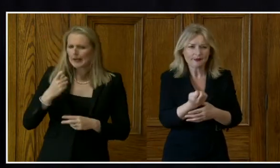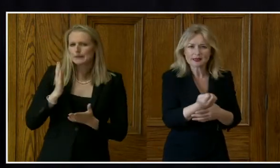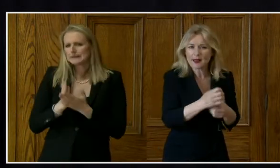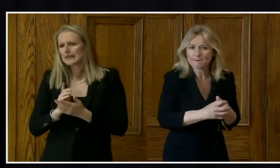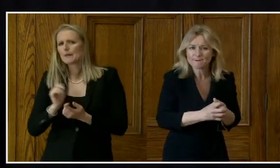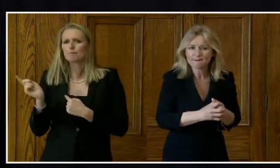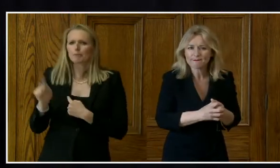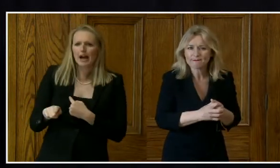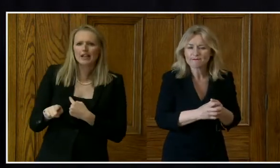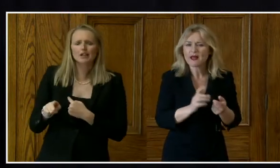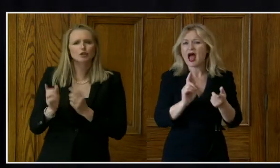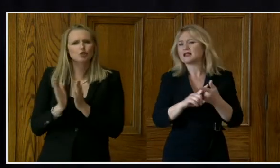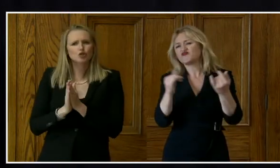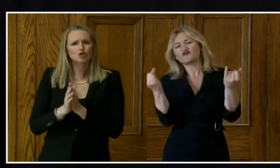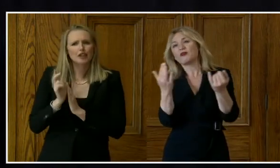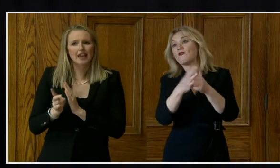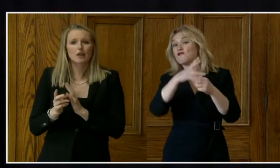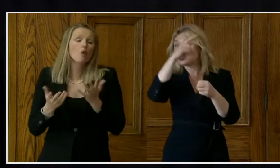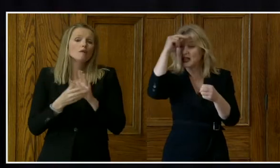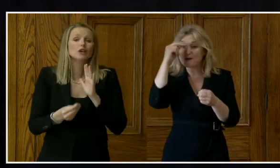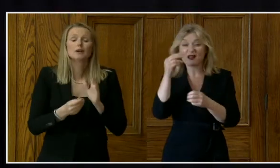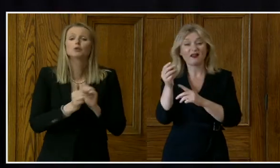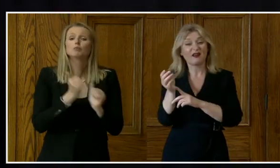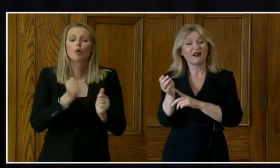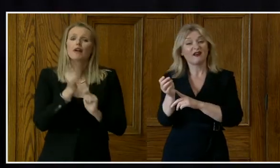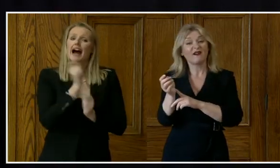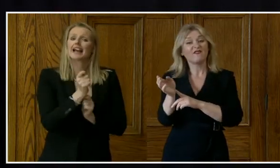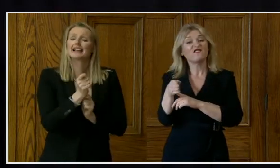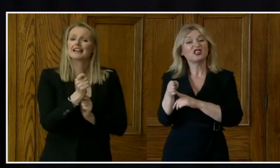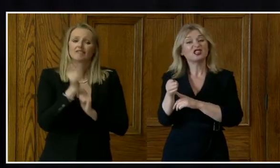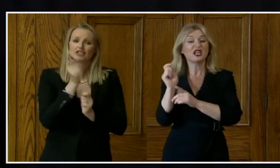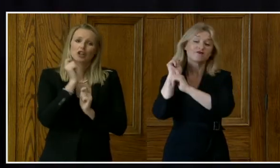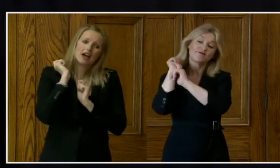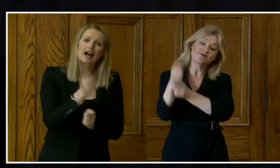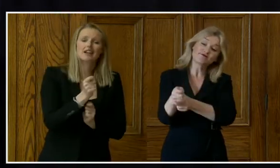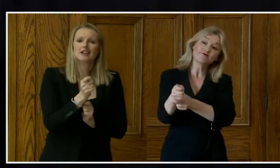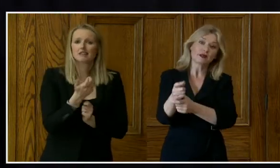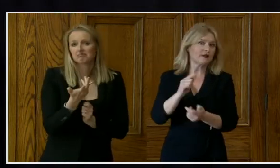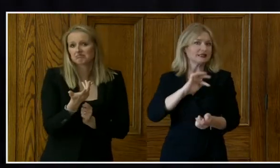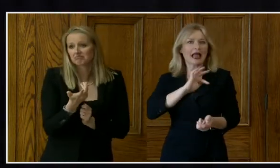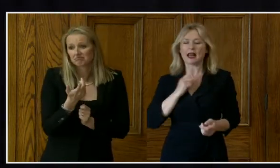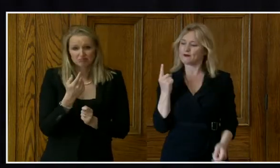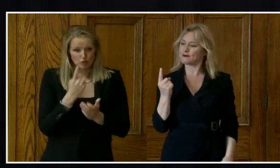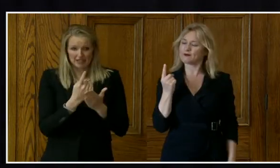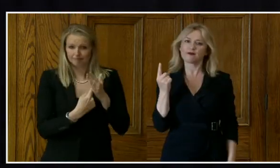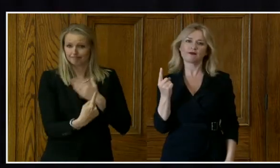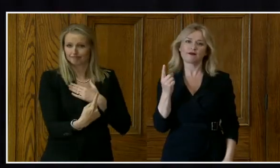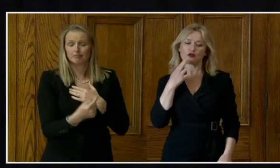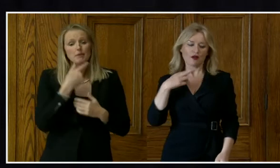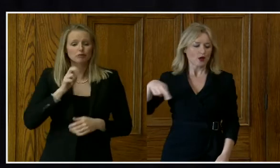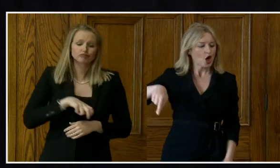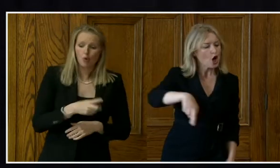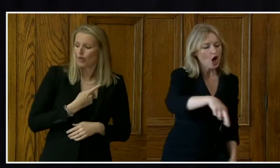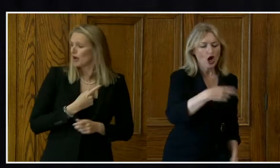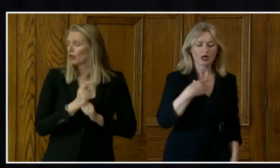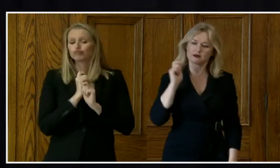again. It's a very solitary sport that people engage in. They walk down the side of a river, they do that on their own. So all